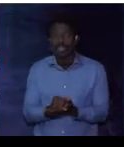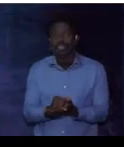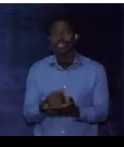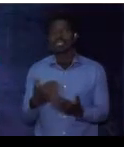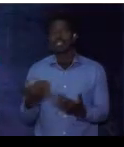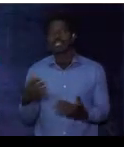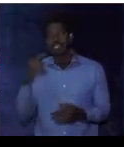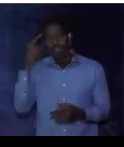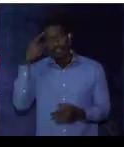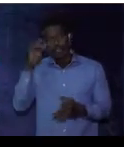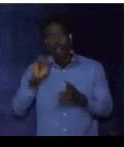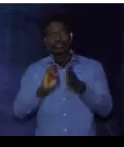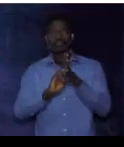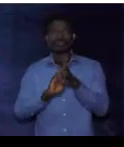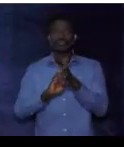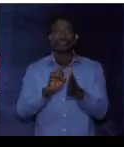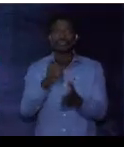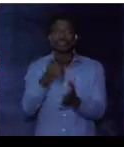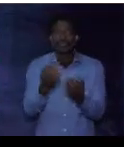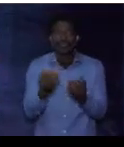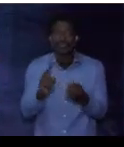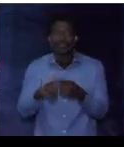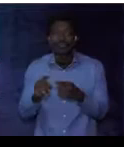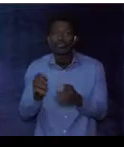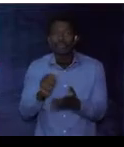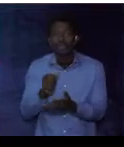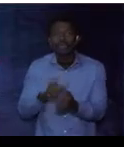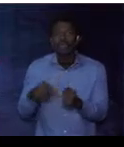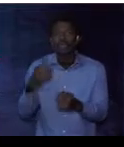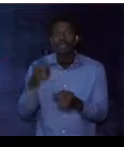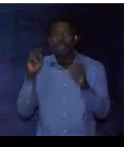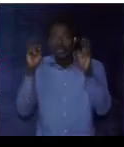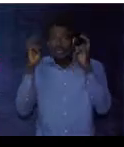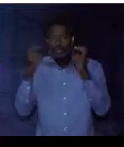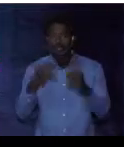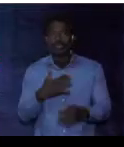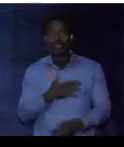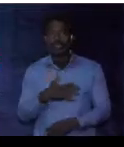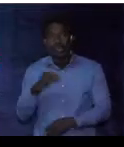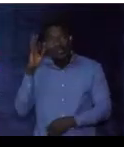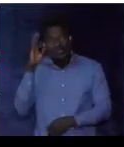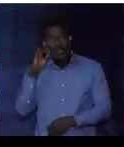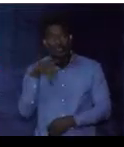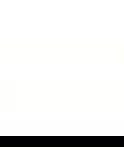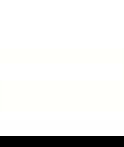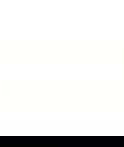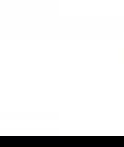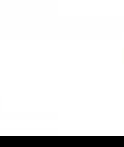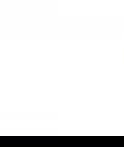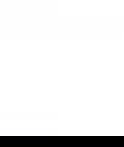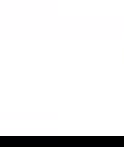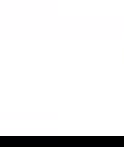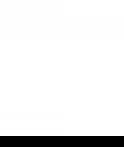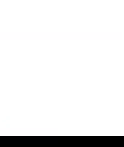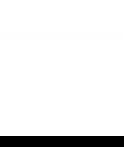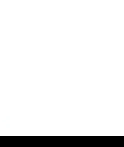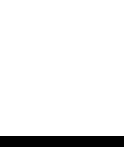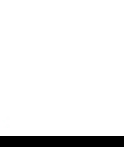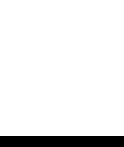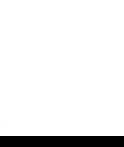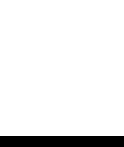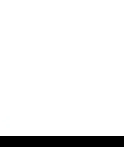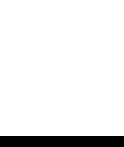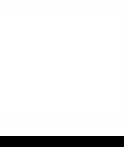that particular thing. For example, you want to write about the topic, my favorite pet.